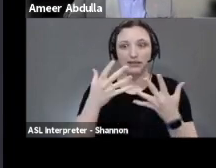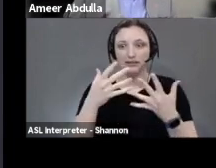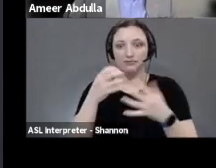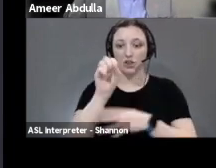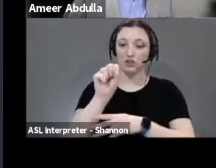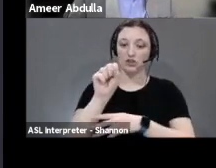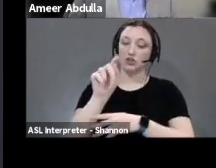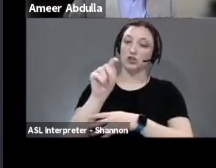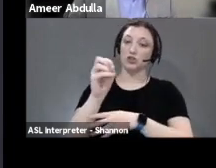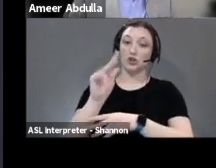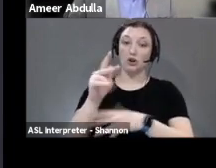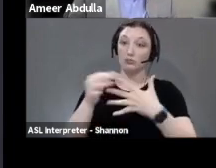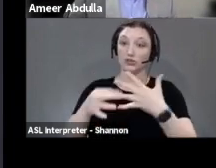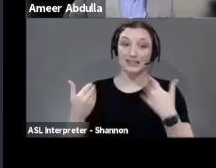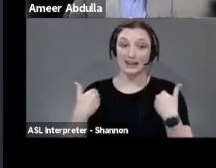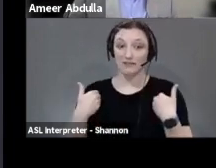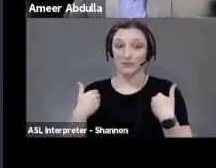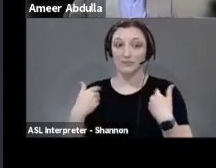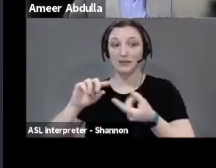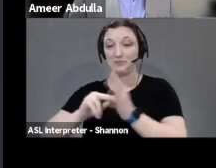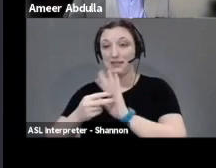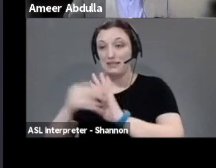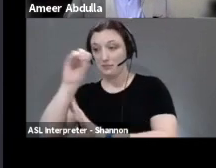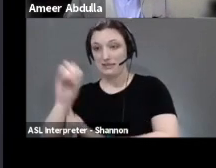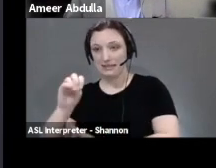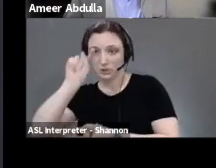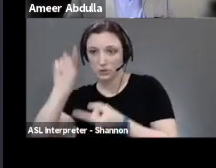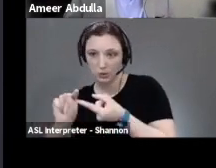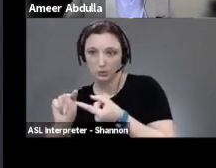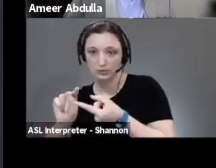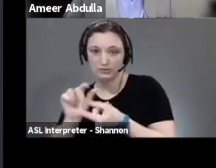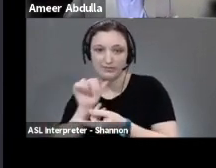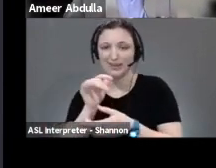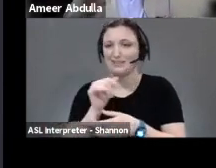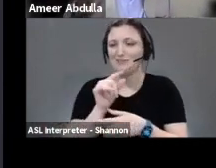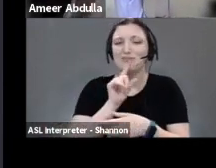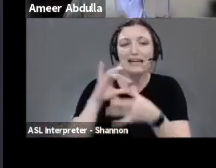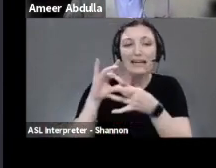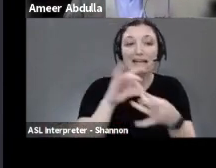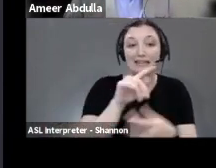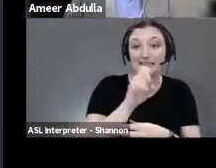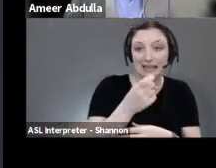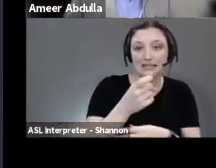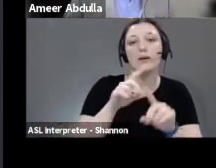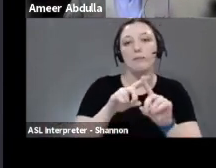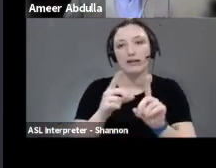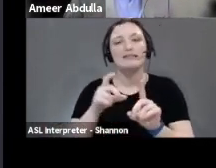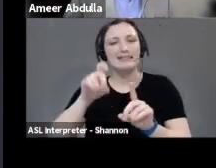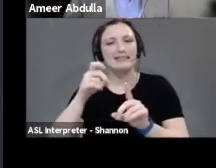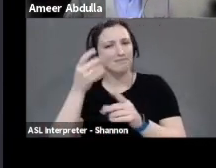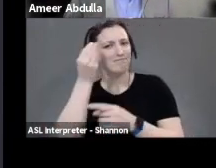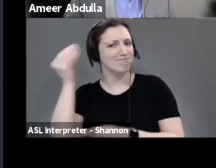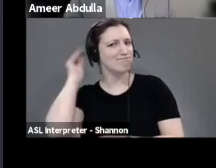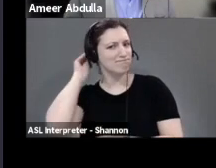smaller your percentage is. So that's something to consider. Again, not necessarily a tax thing, but it is an element of that decision-making process.